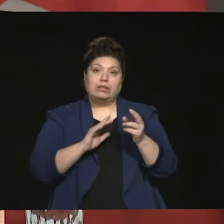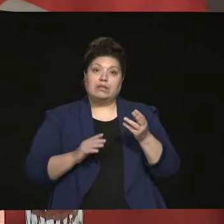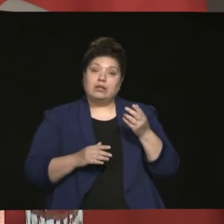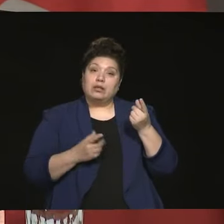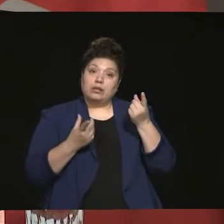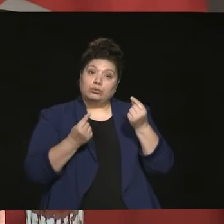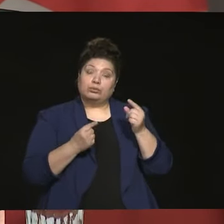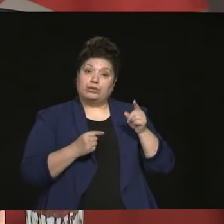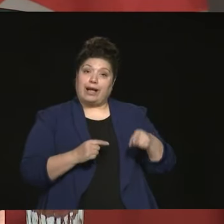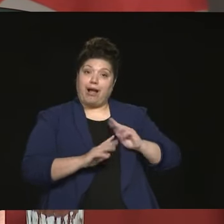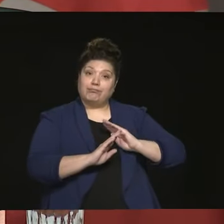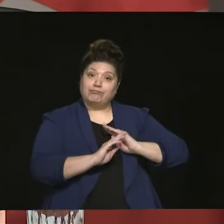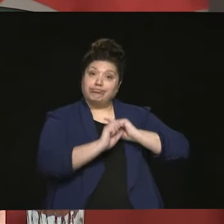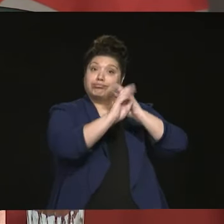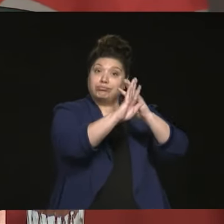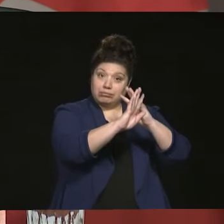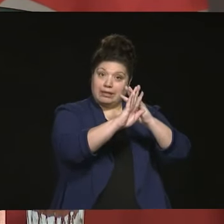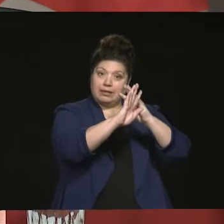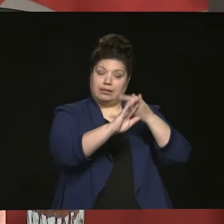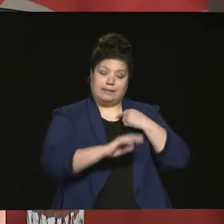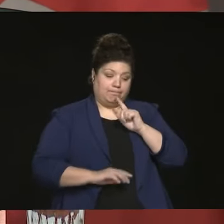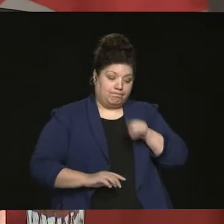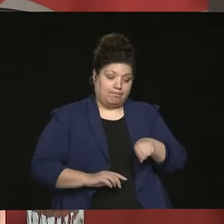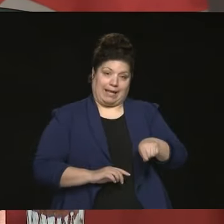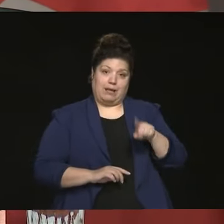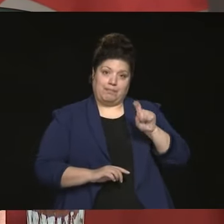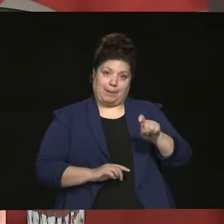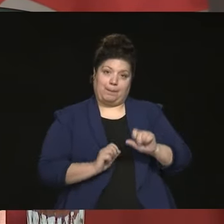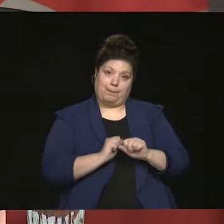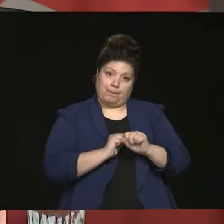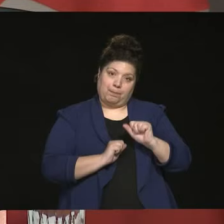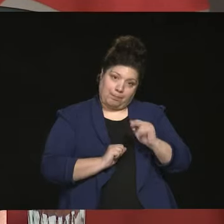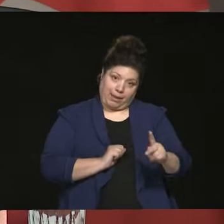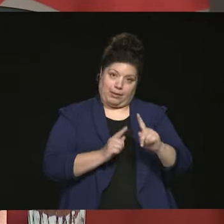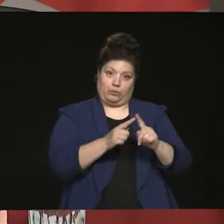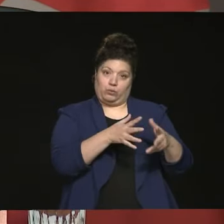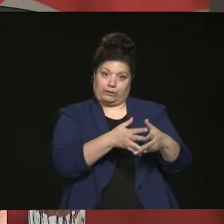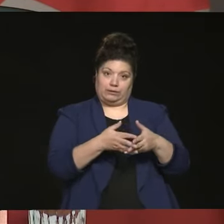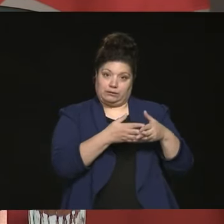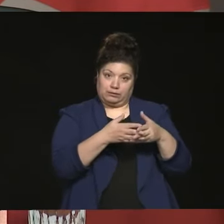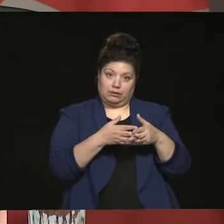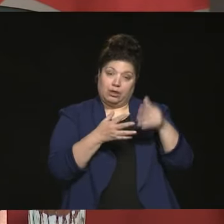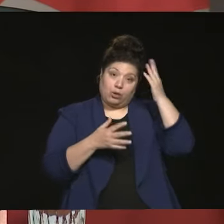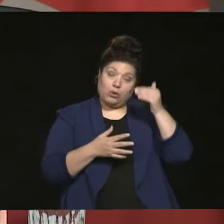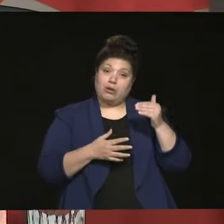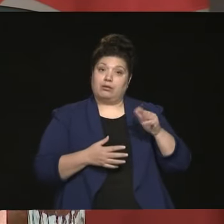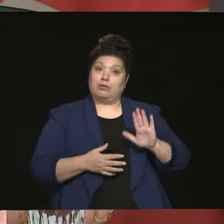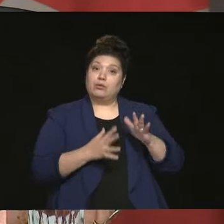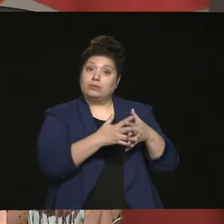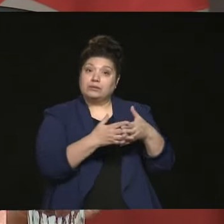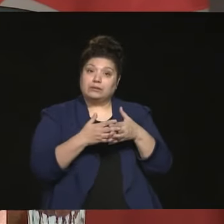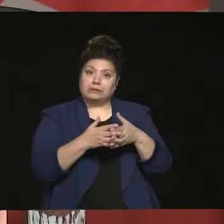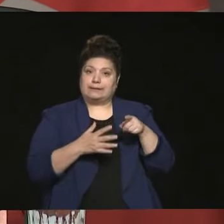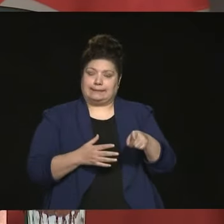States because the United States also have to respect international obligations,